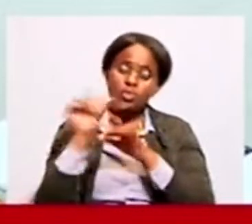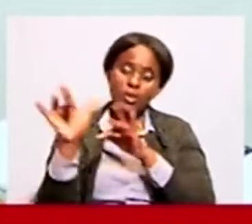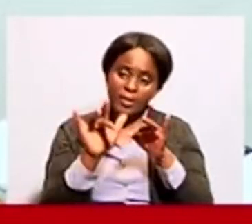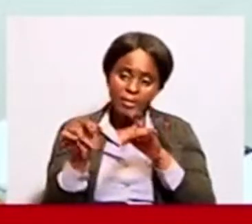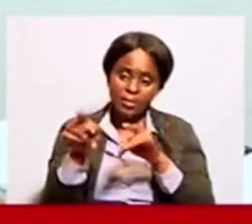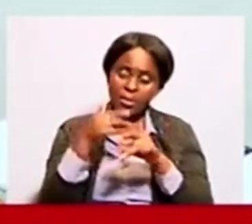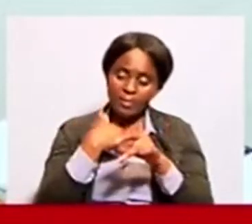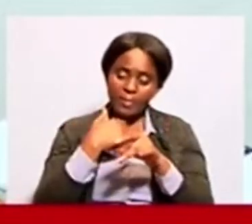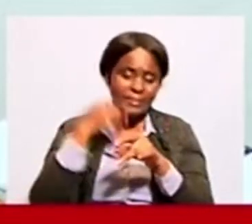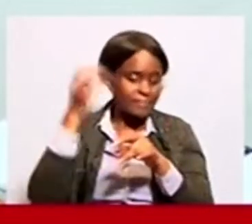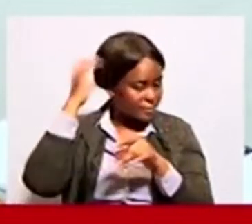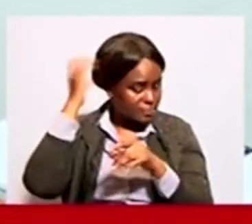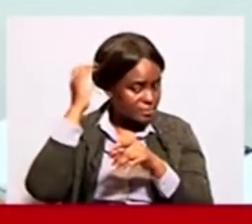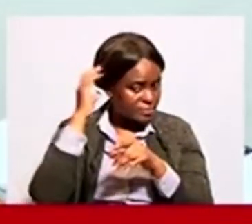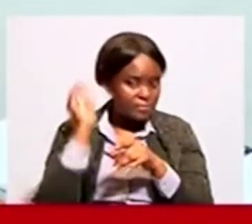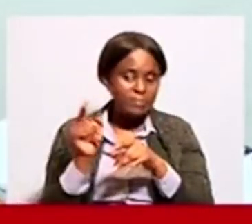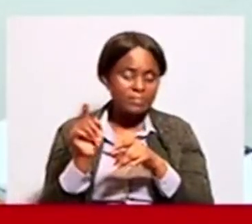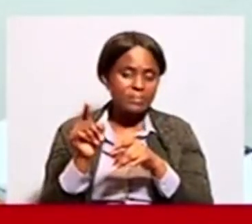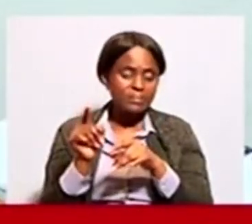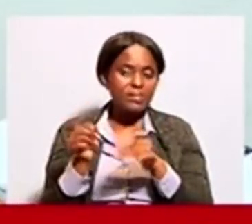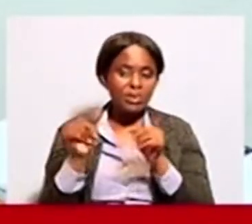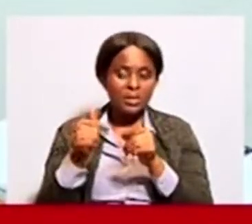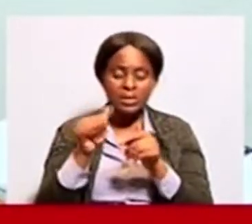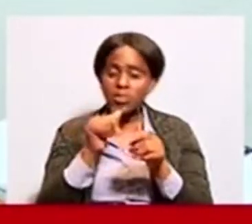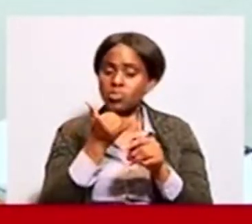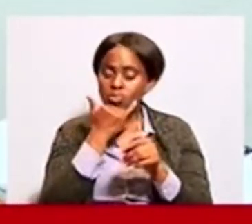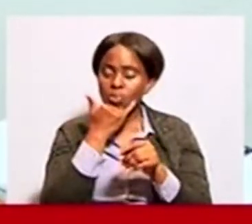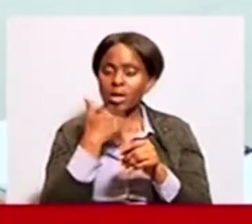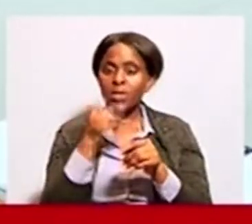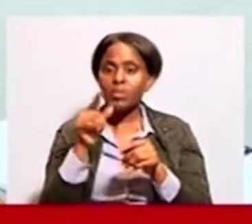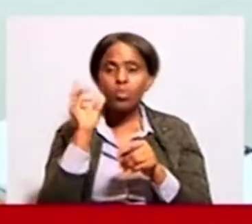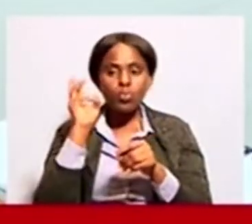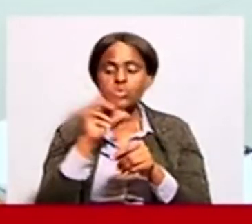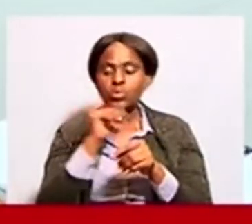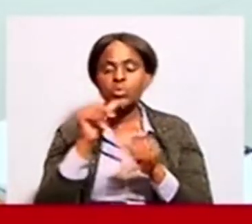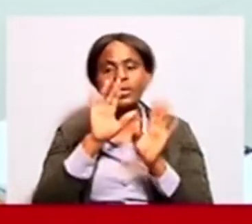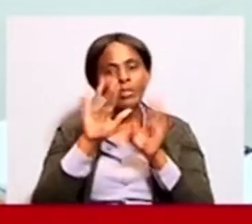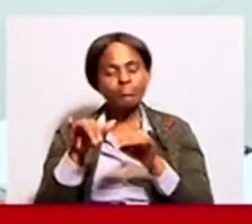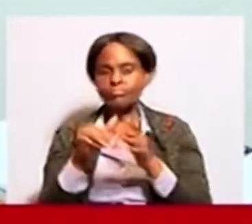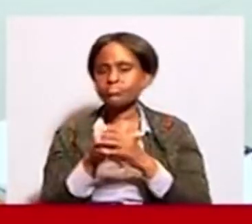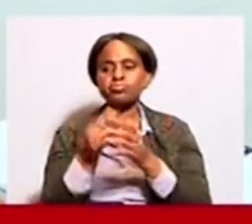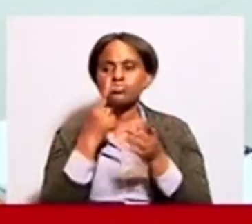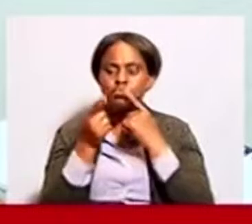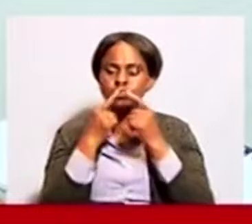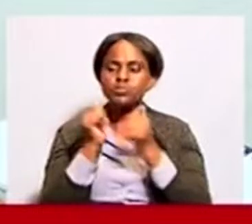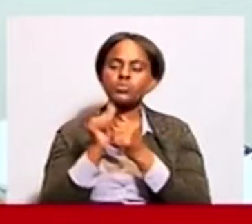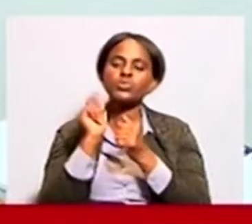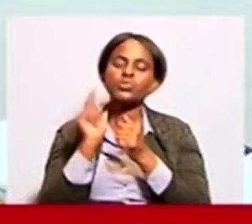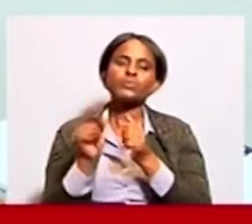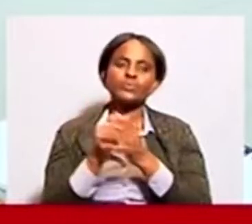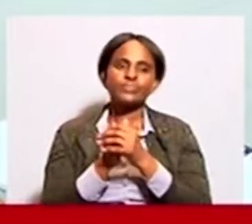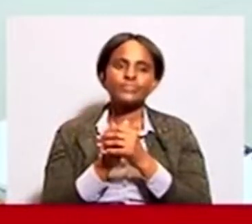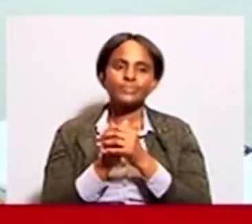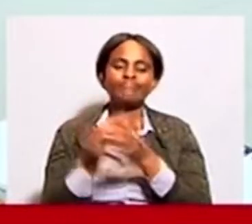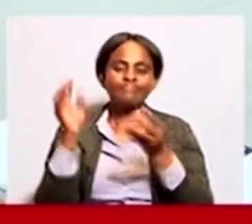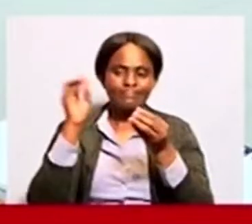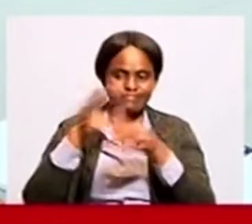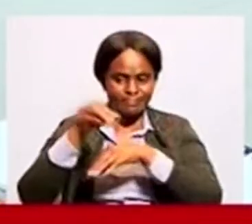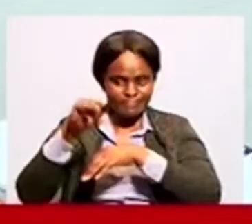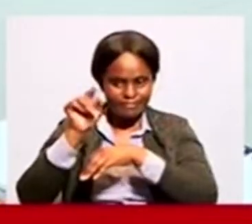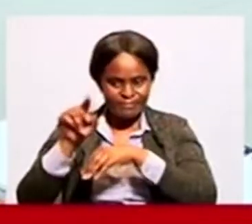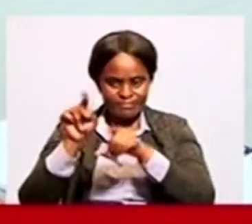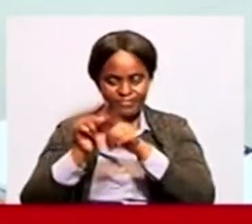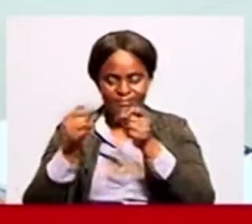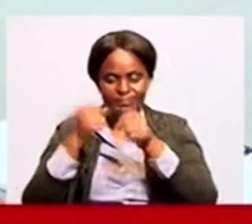should have it at the back of your mind. That when you do something wrong, we will not pamper you, we will talk to you. And we will advise you, and we